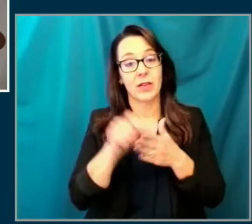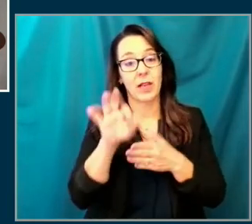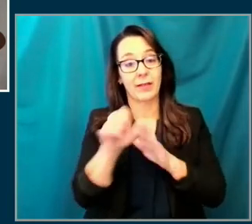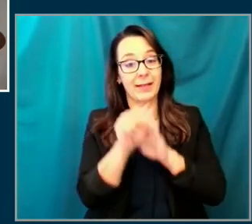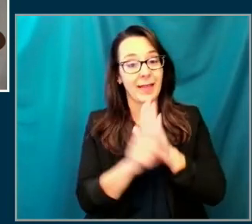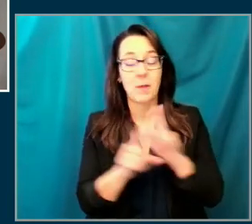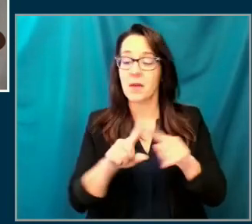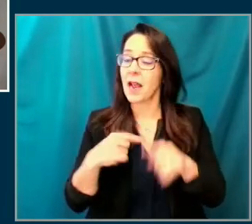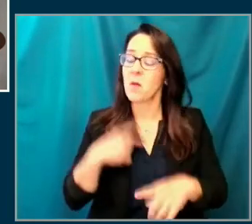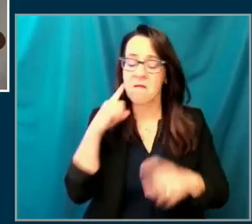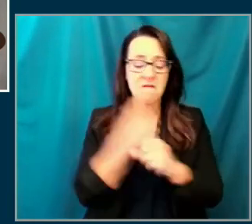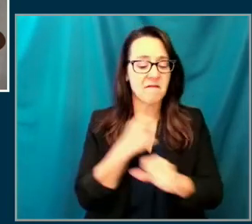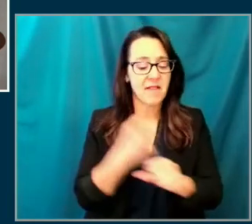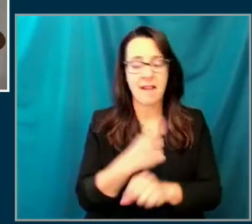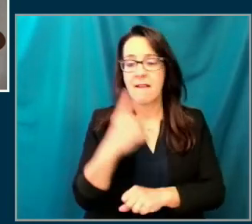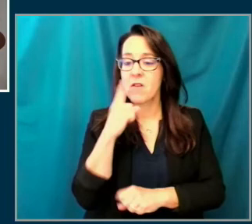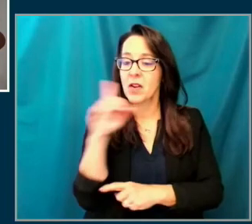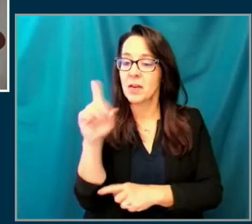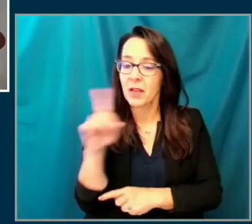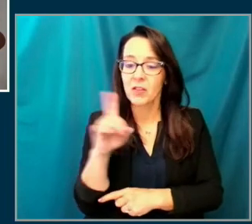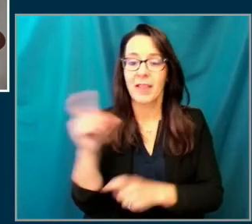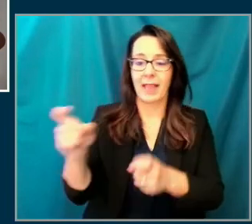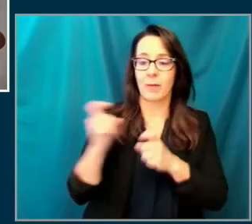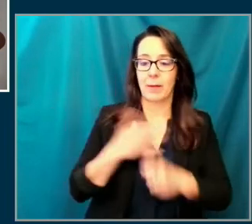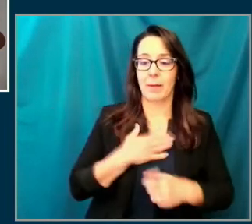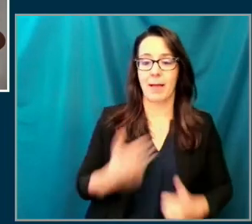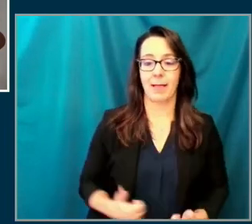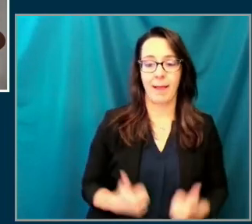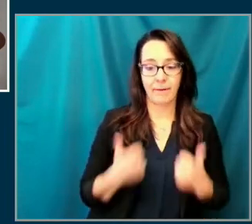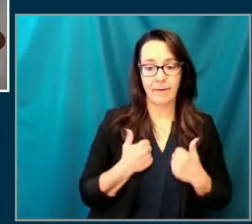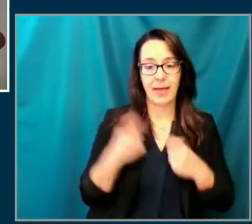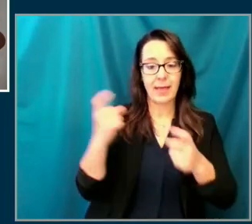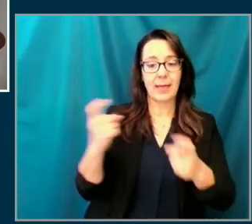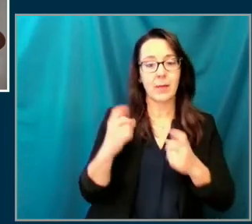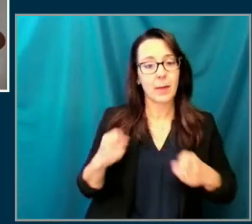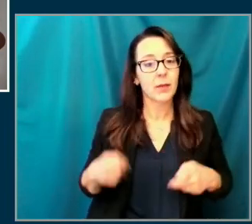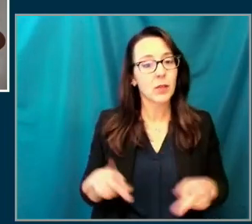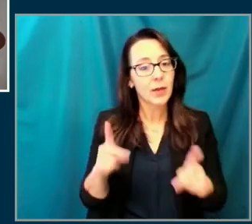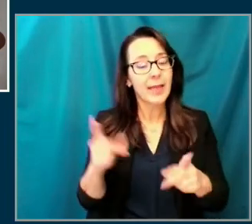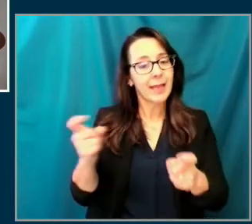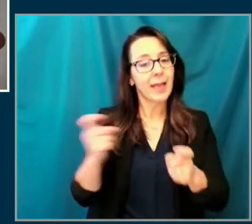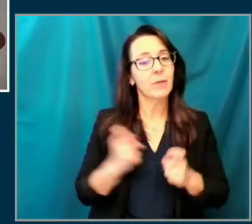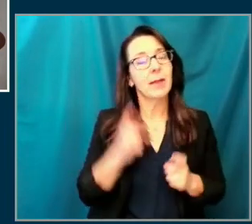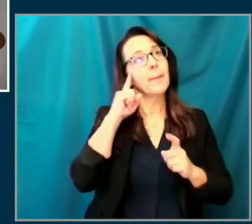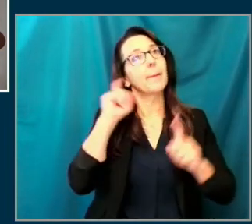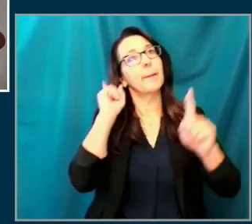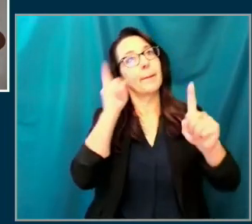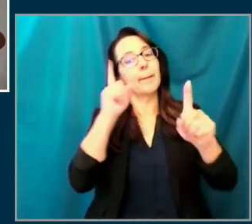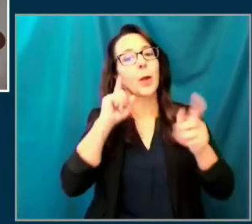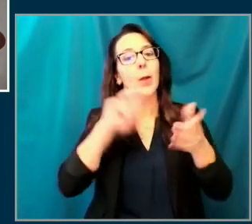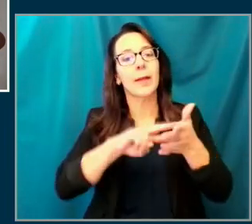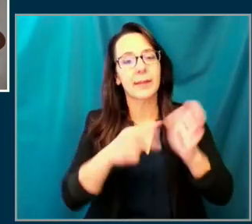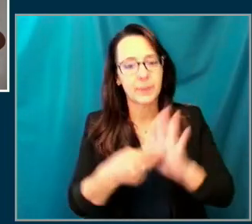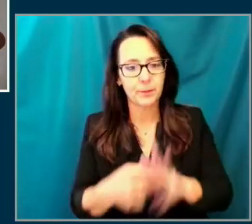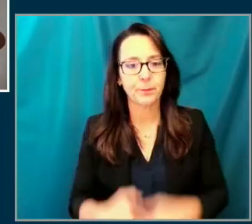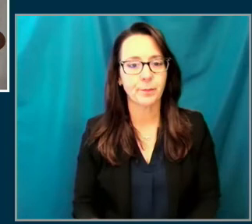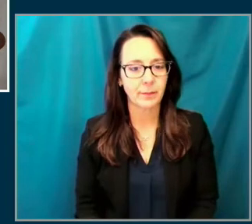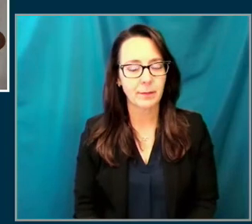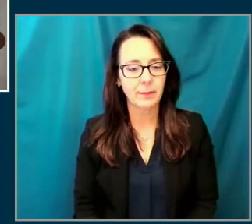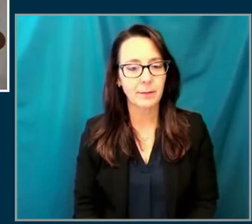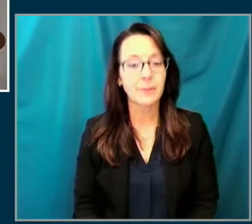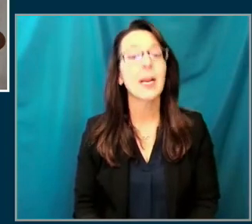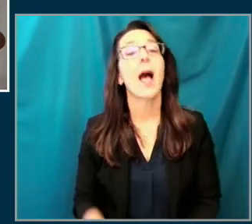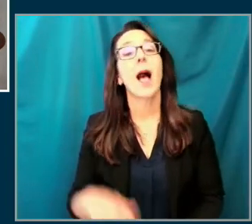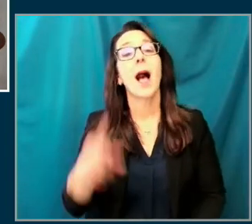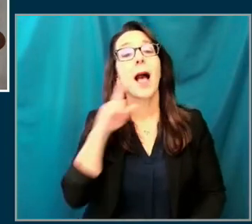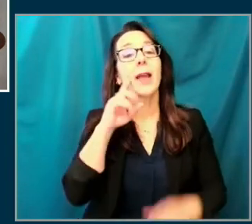for the democracy that gave me life, that gave me opportunity and gave me purpose. And so I welcome all of you to this battle. I hope that you will join me